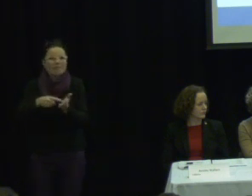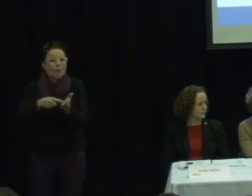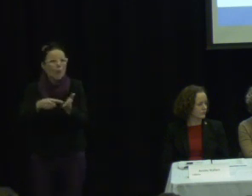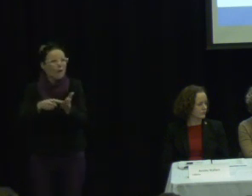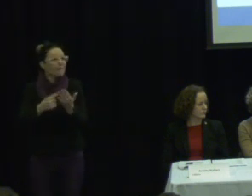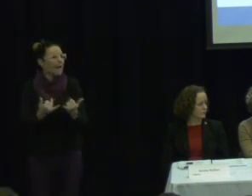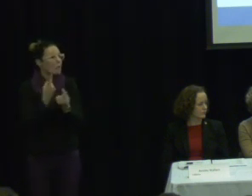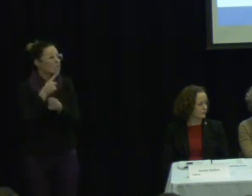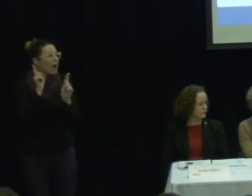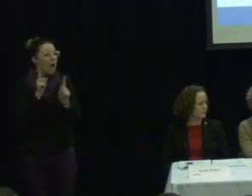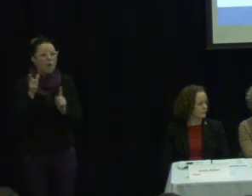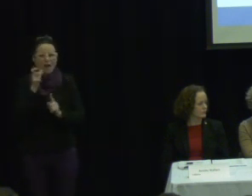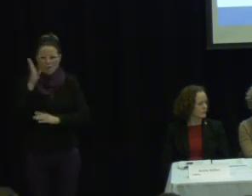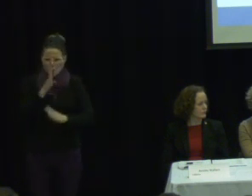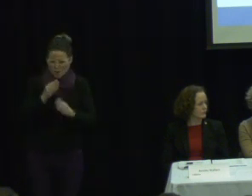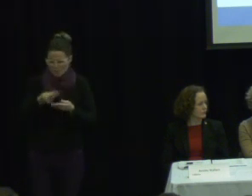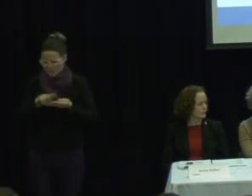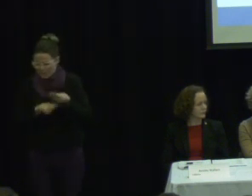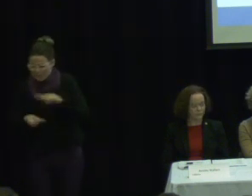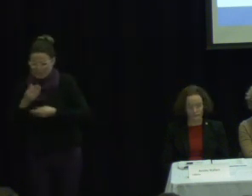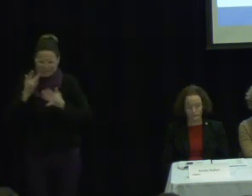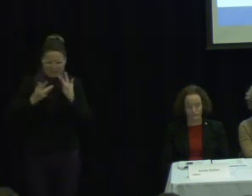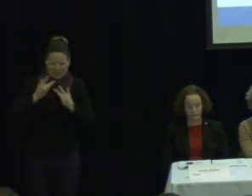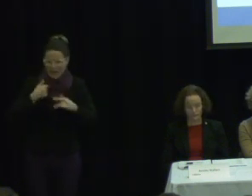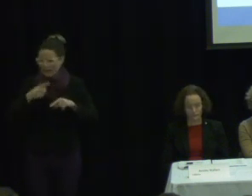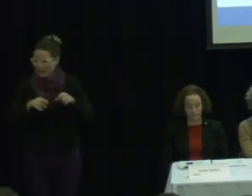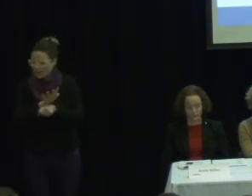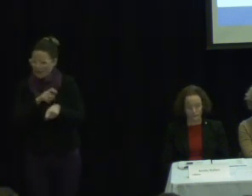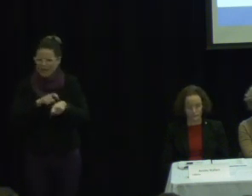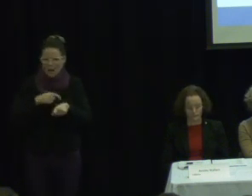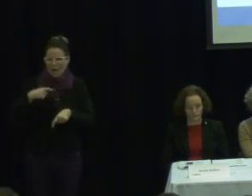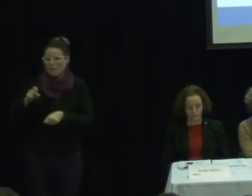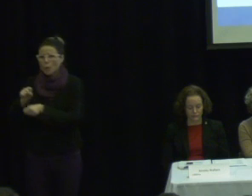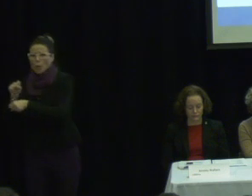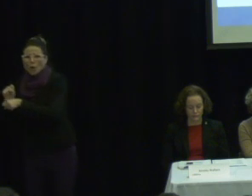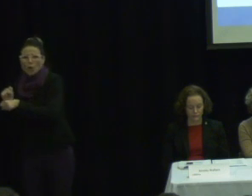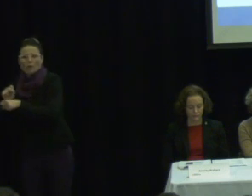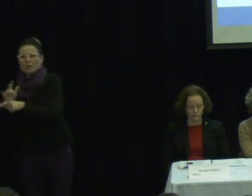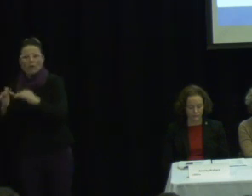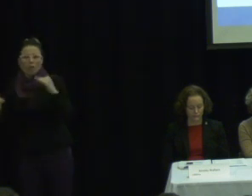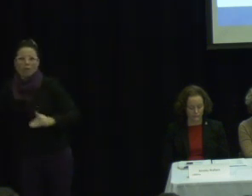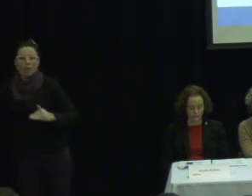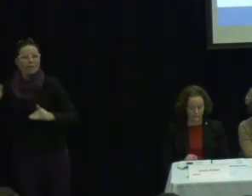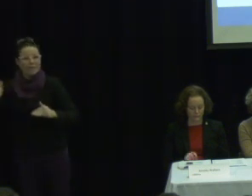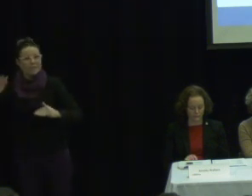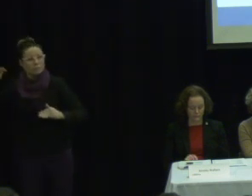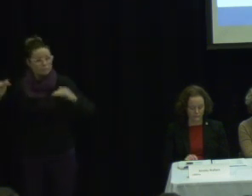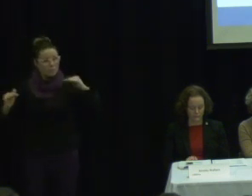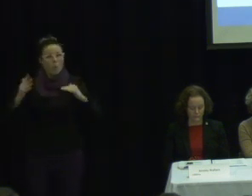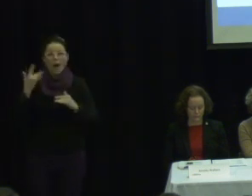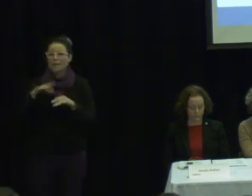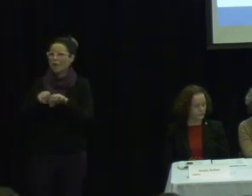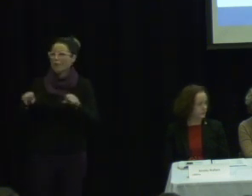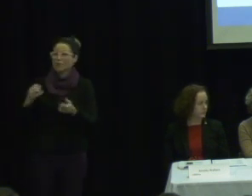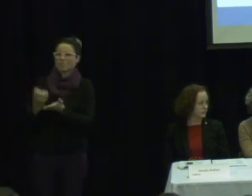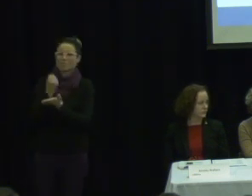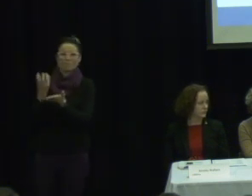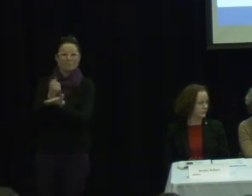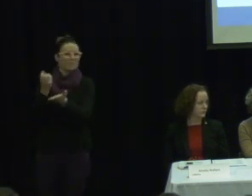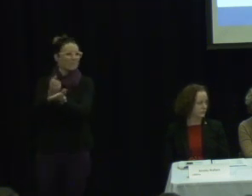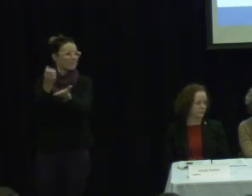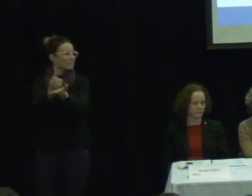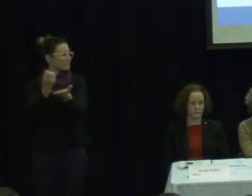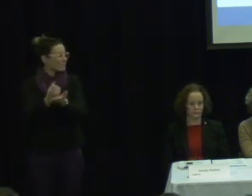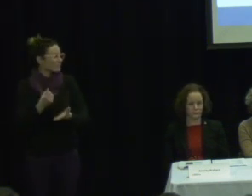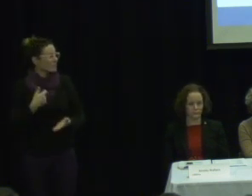They can go more full time. Our investment in students is number one. Now, sometimes I get complaints from students saying, Luther Bonney has really run down.